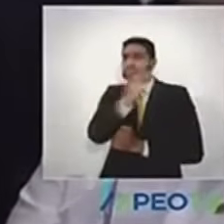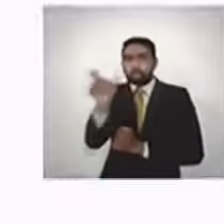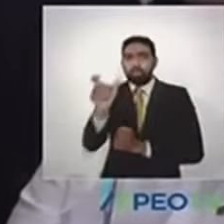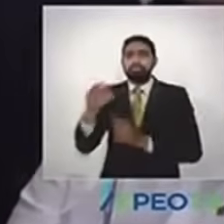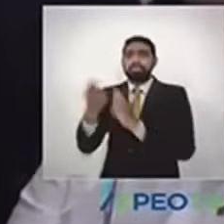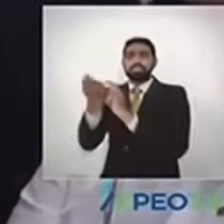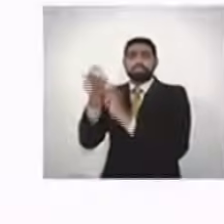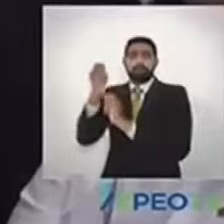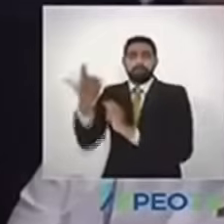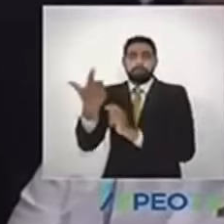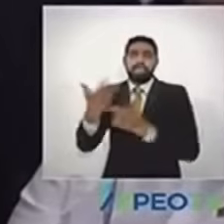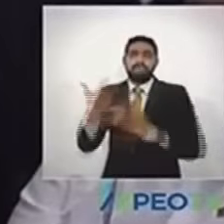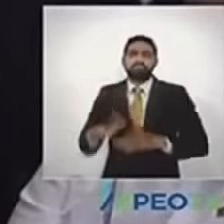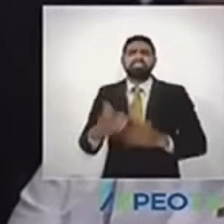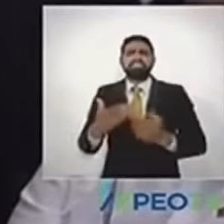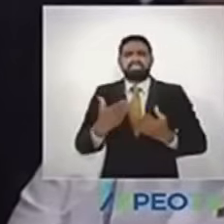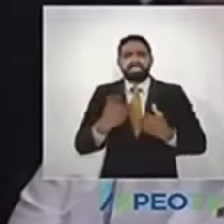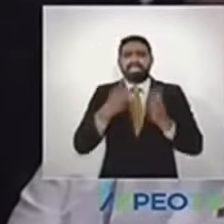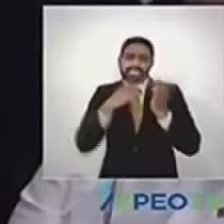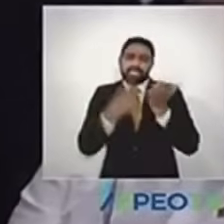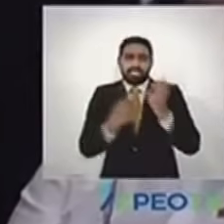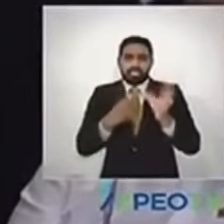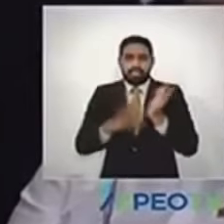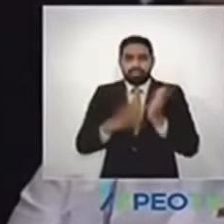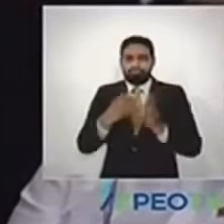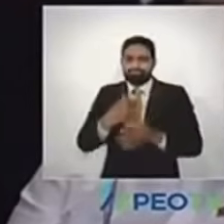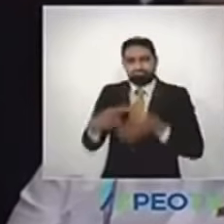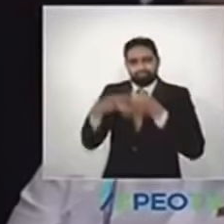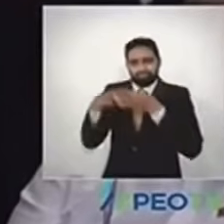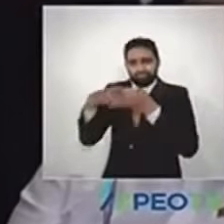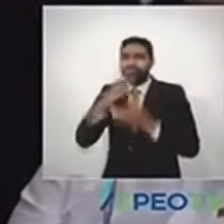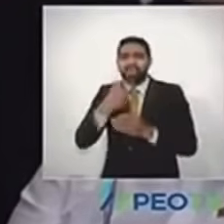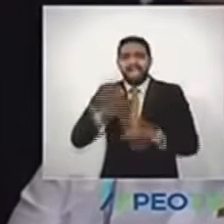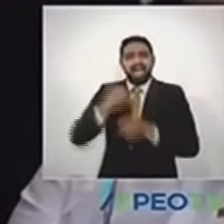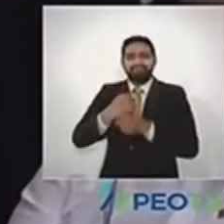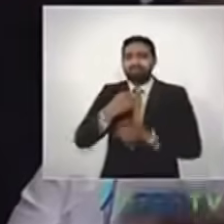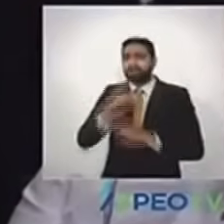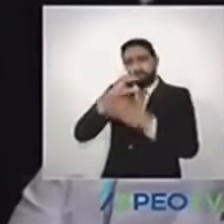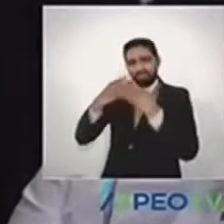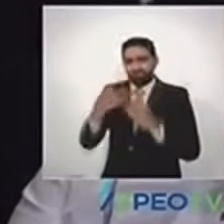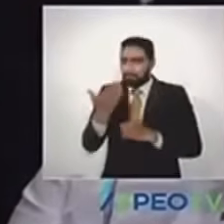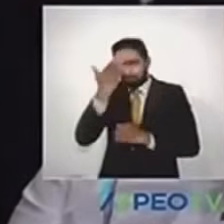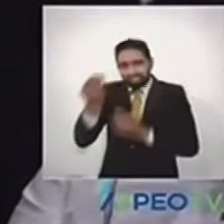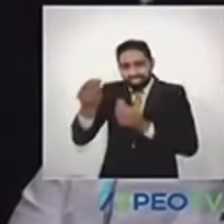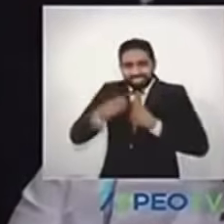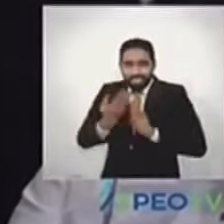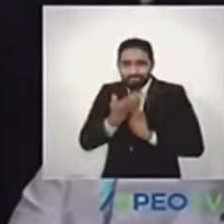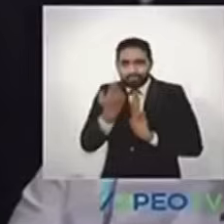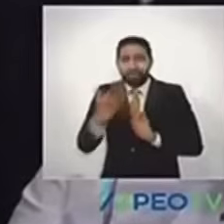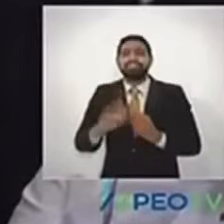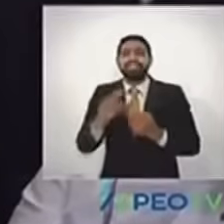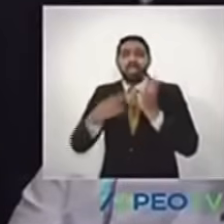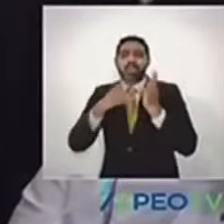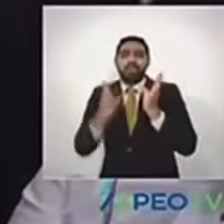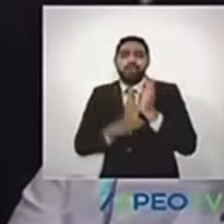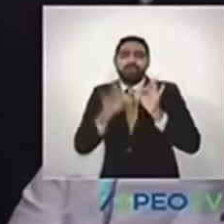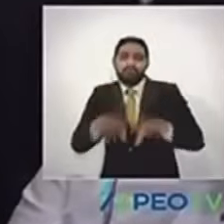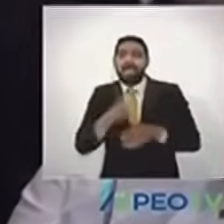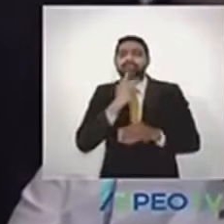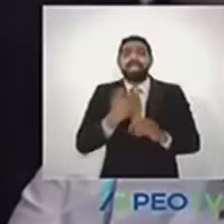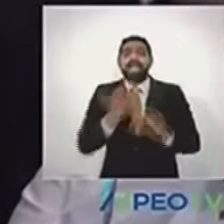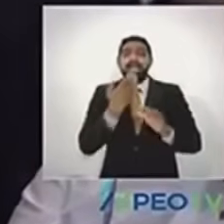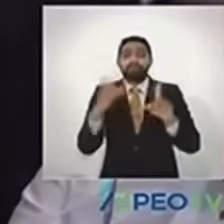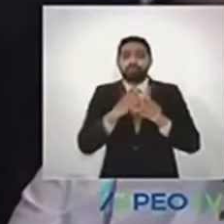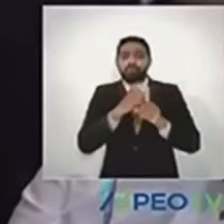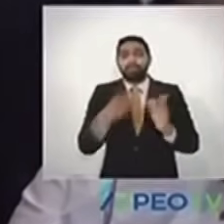brought down 2 oil tankers without LCs based on trust. We have to still pay $280 million, but we did not close down